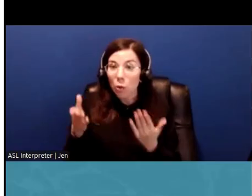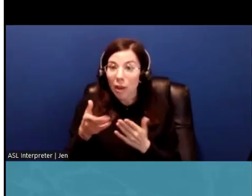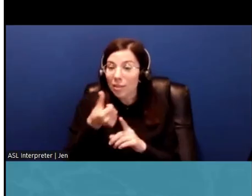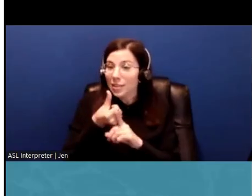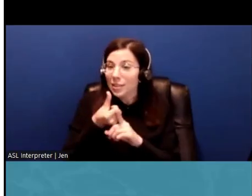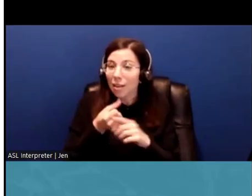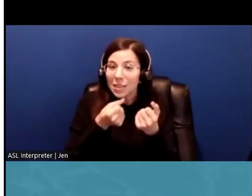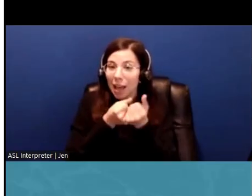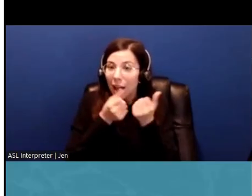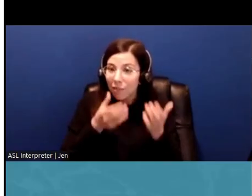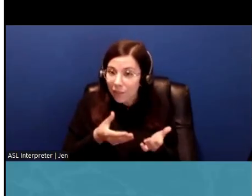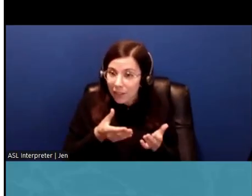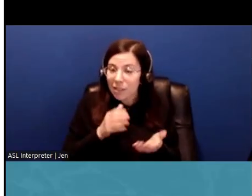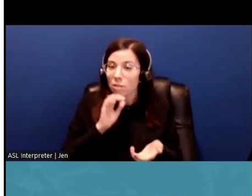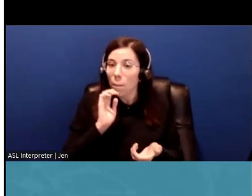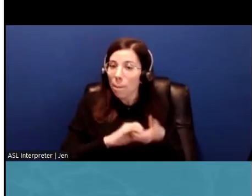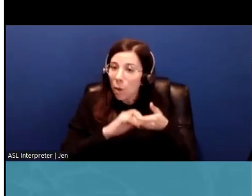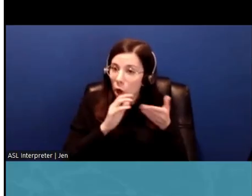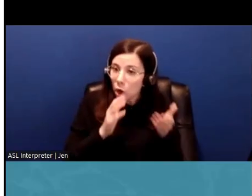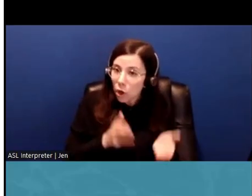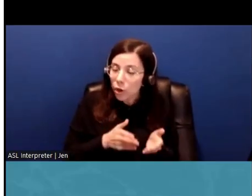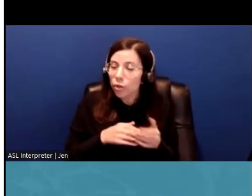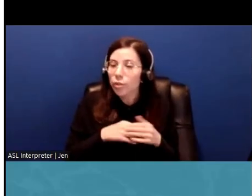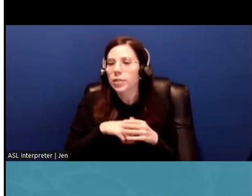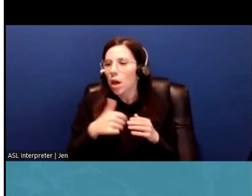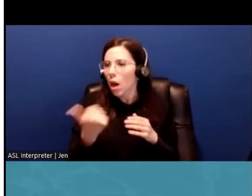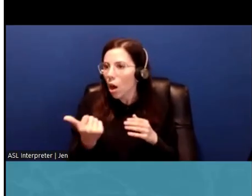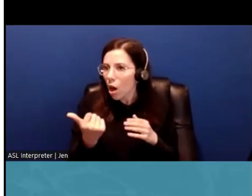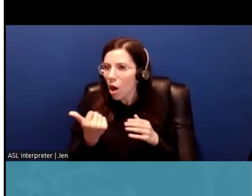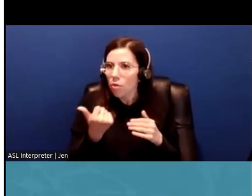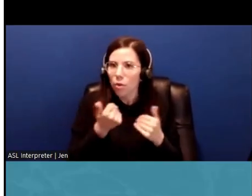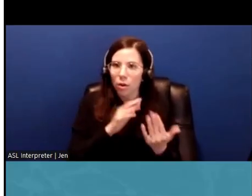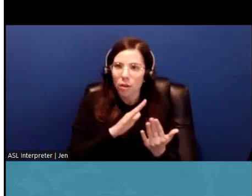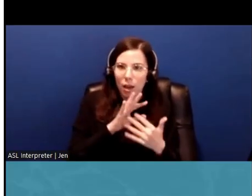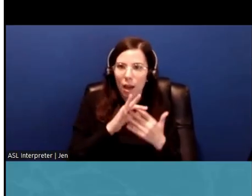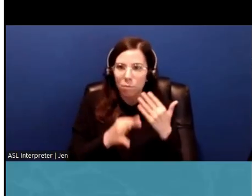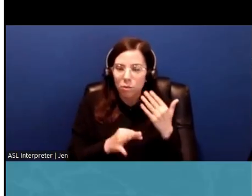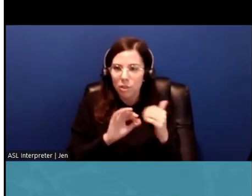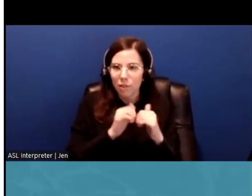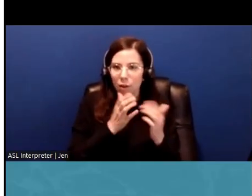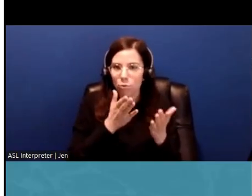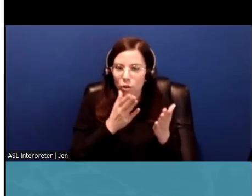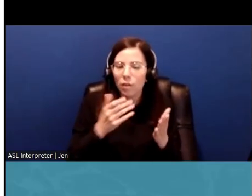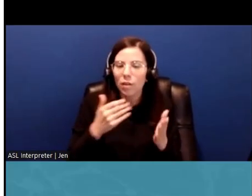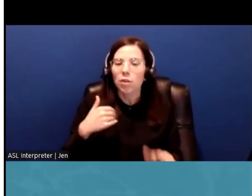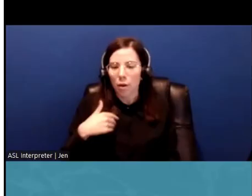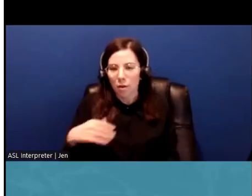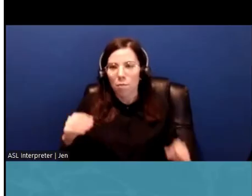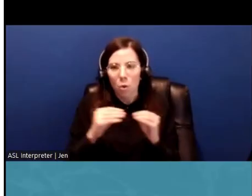as partners who work with victims in other ways, there are also opportunities